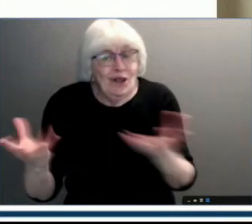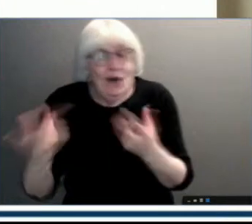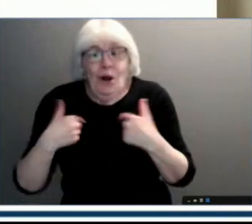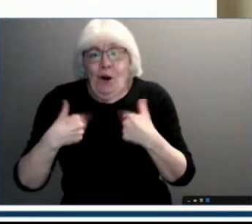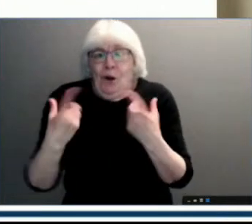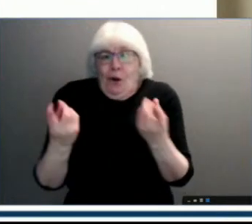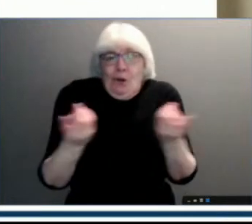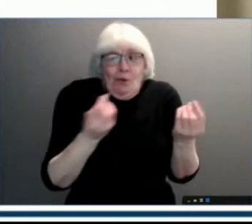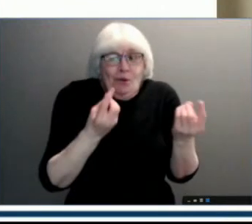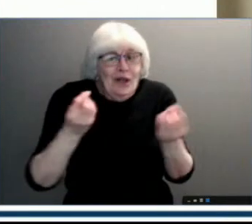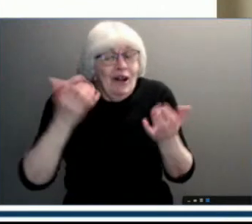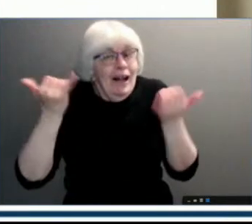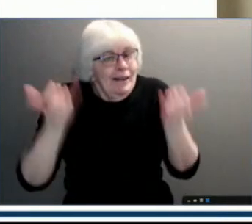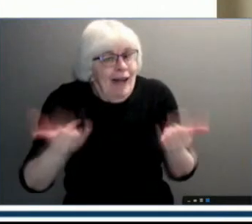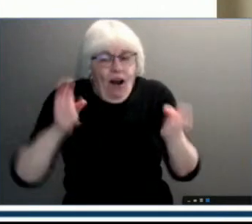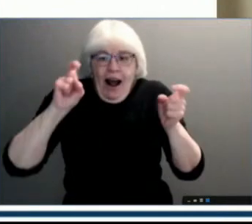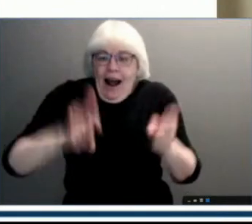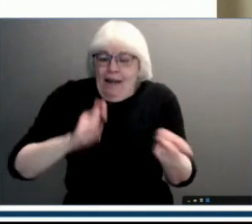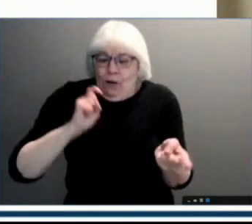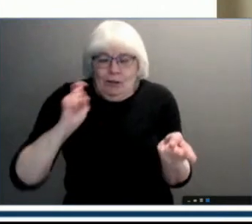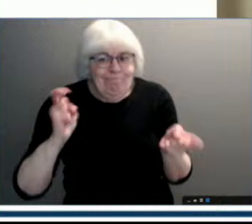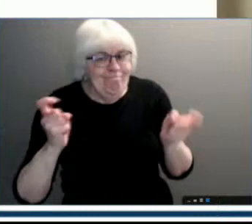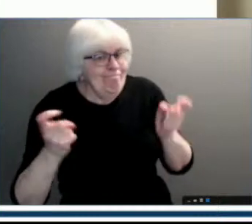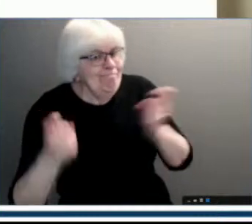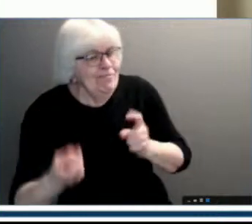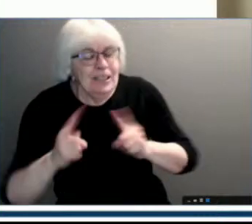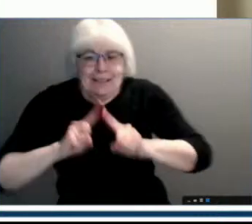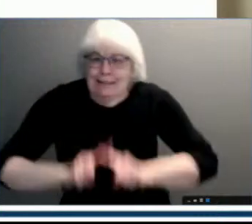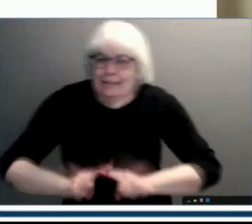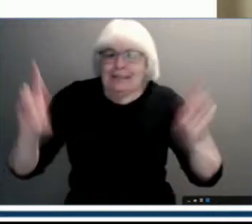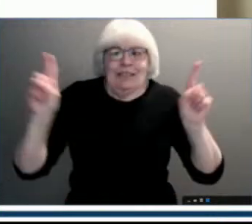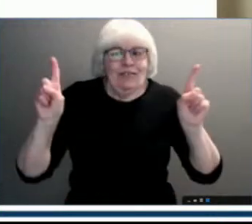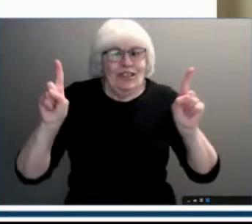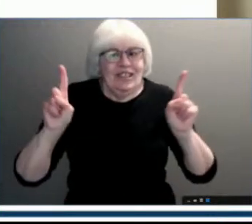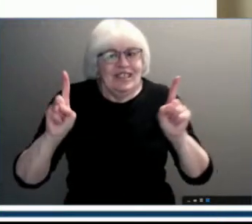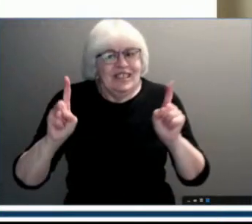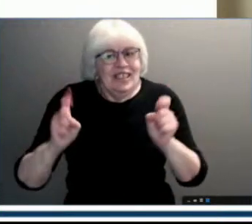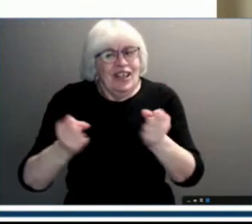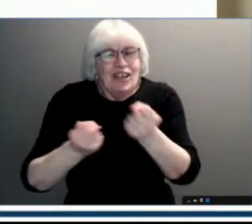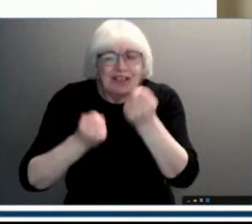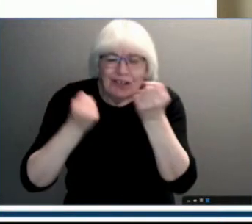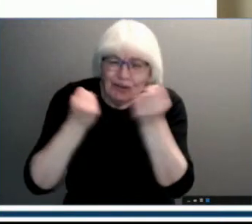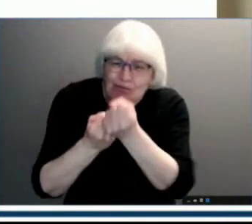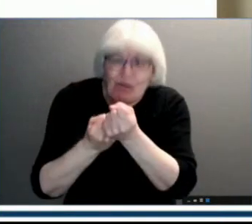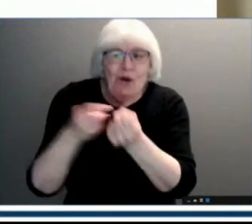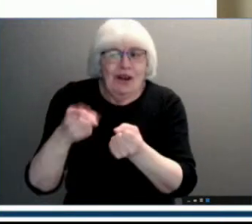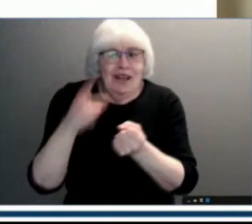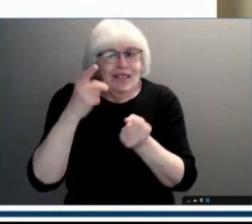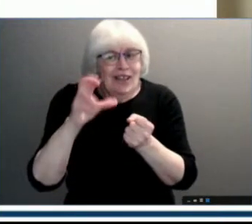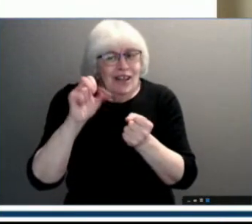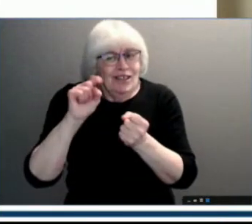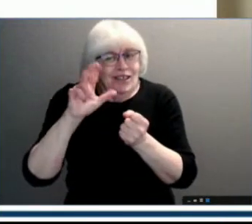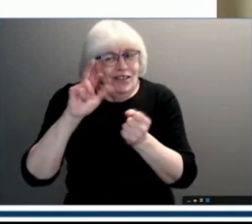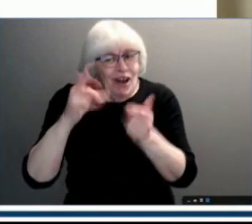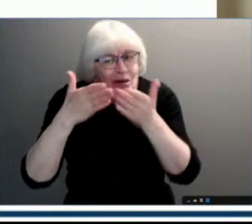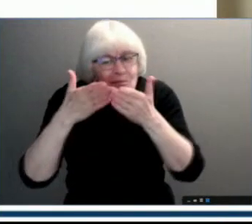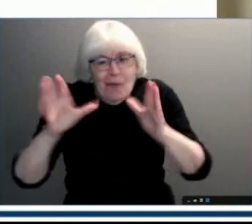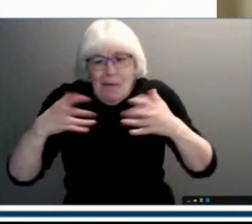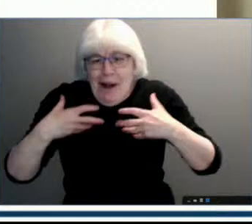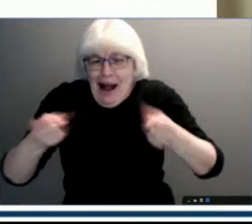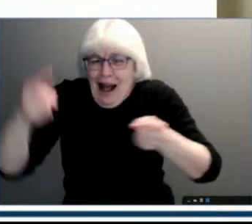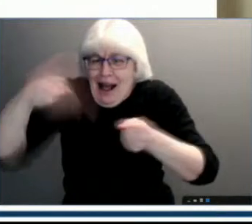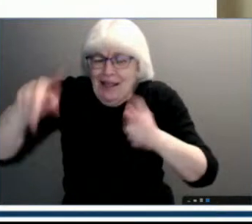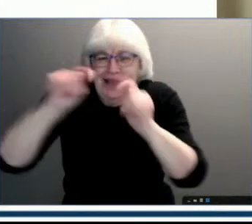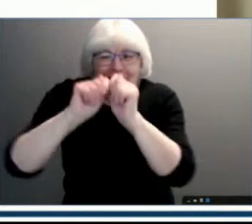team have my full support. And I know he has the support of Nova Scotians, and because